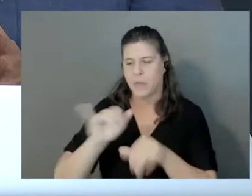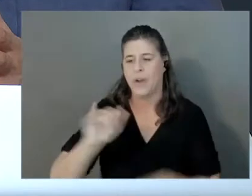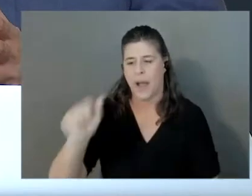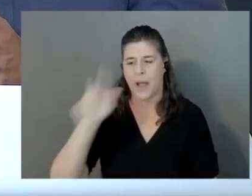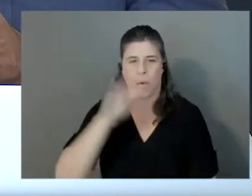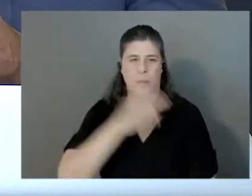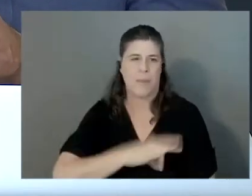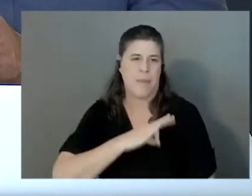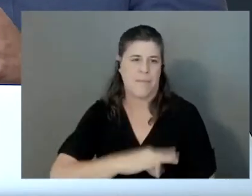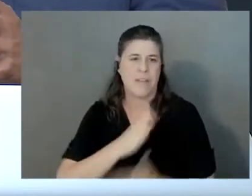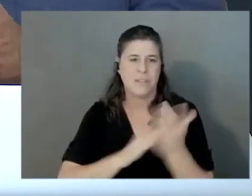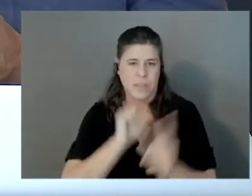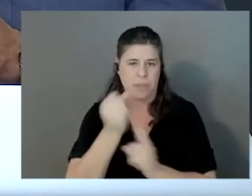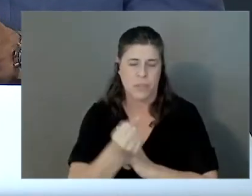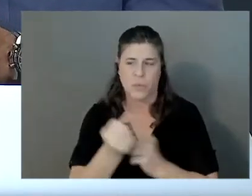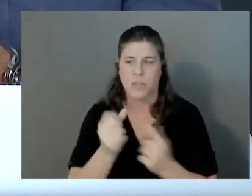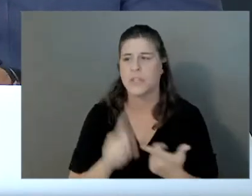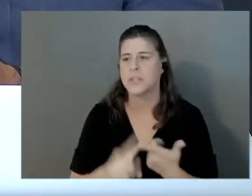cases.